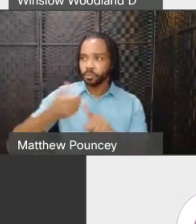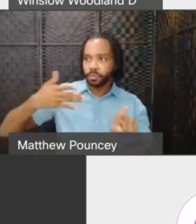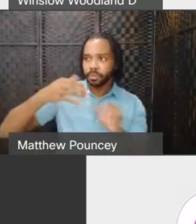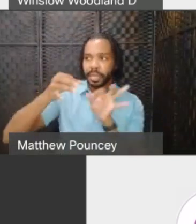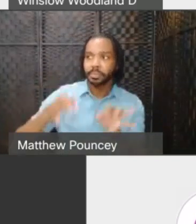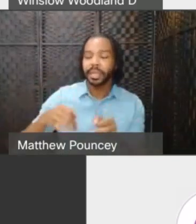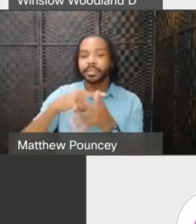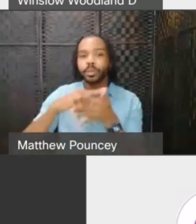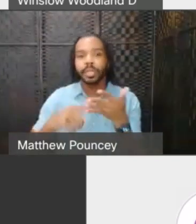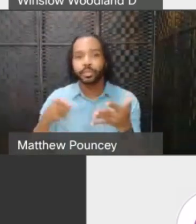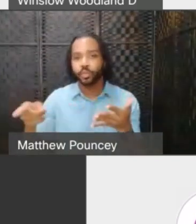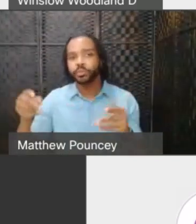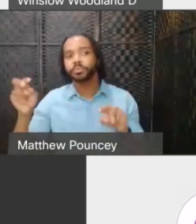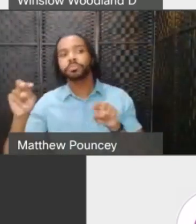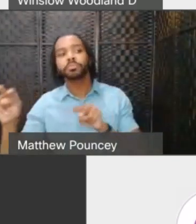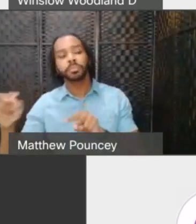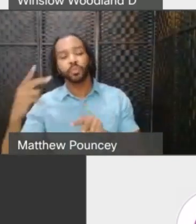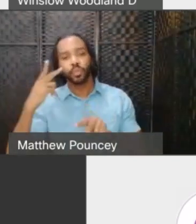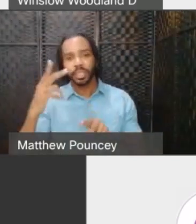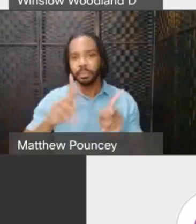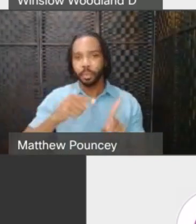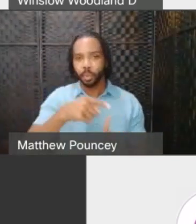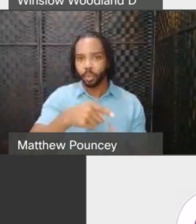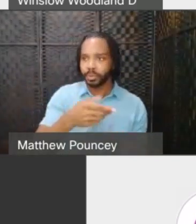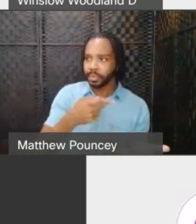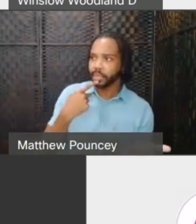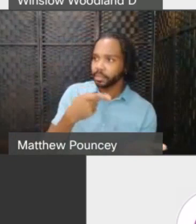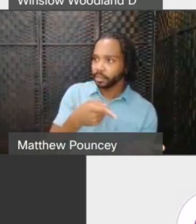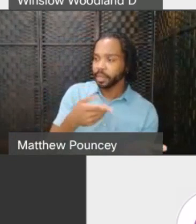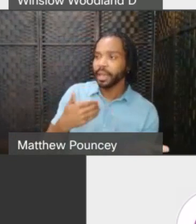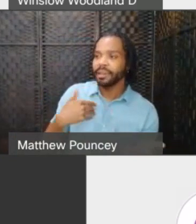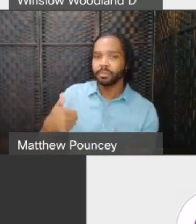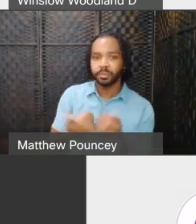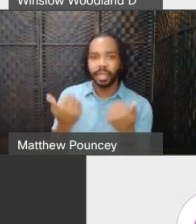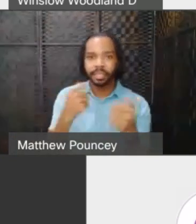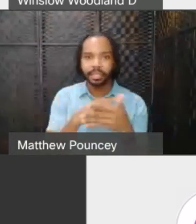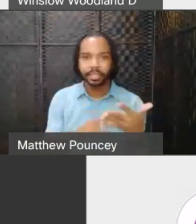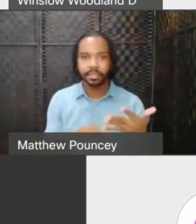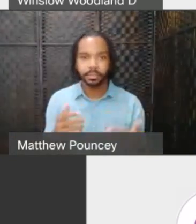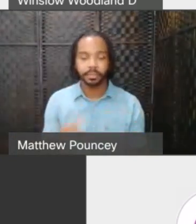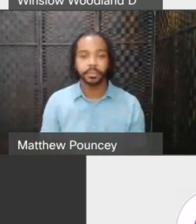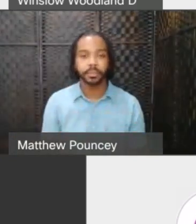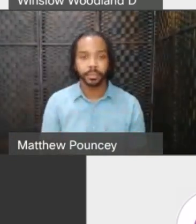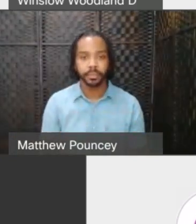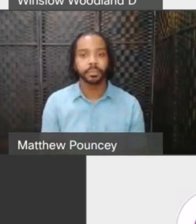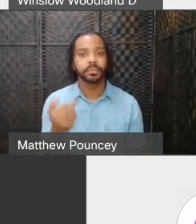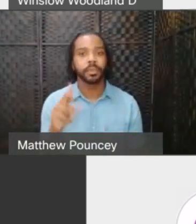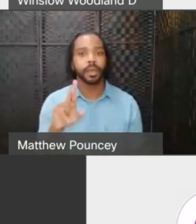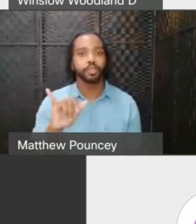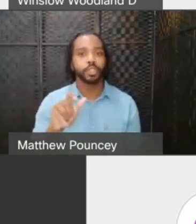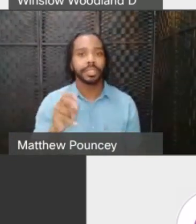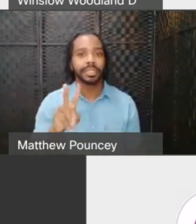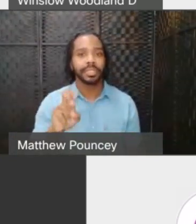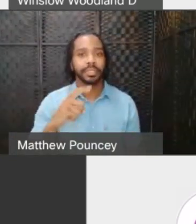have observed where people indicated that they've had some challenges. Okay, good